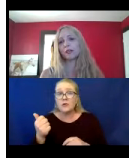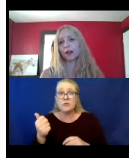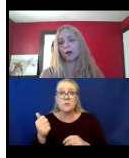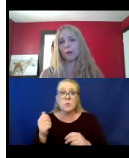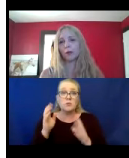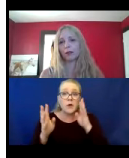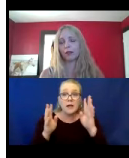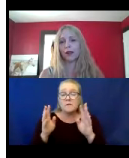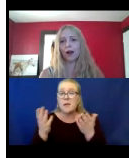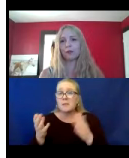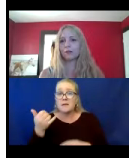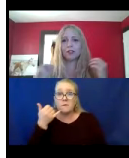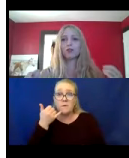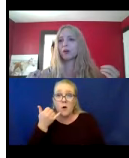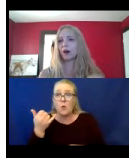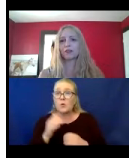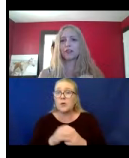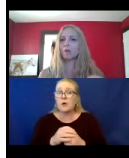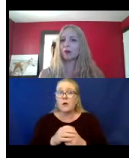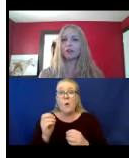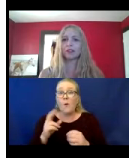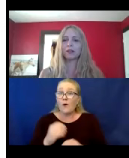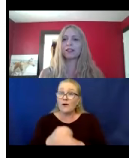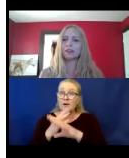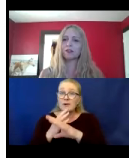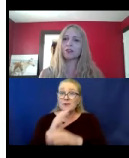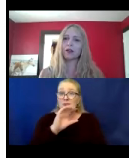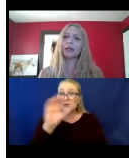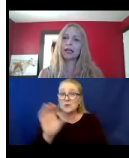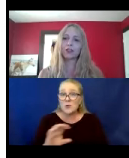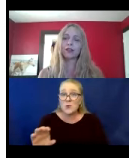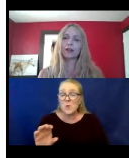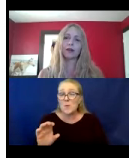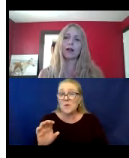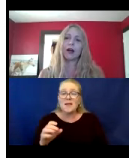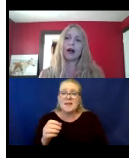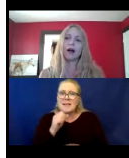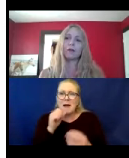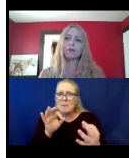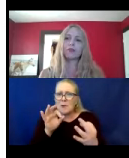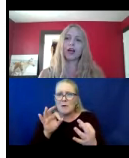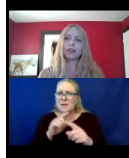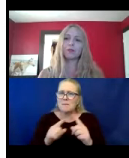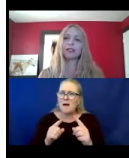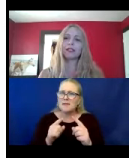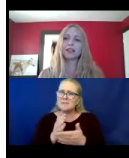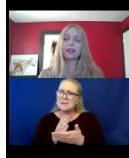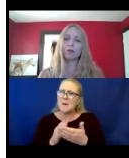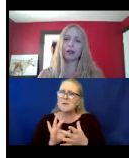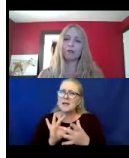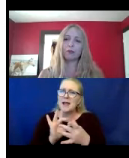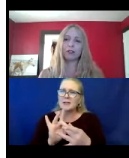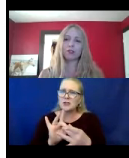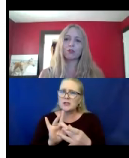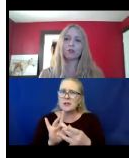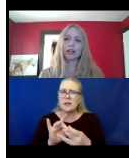that we can come up with. Even Zoom calls, not perfect, but at least there's some connection there. Not completely staying